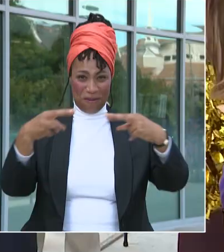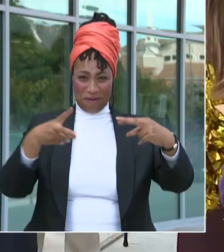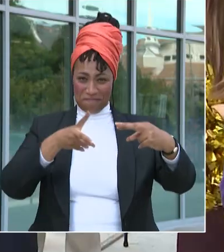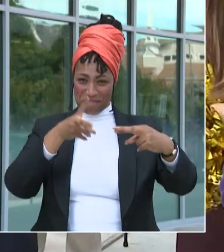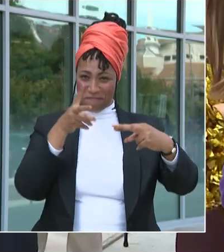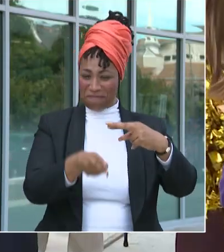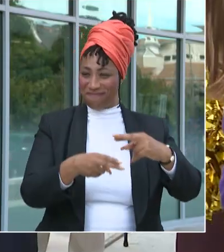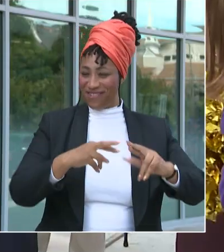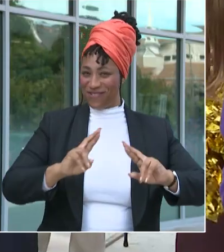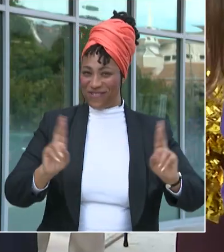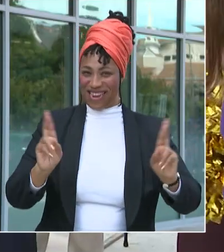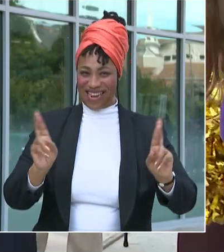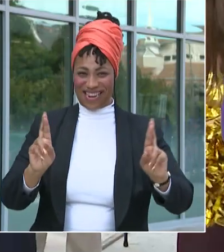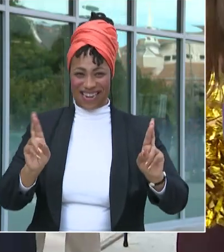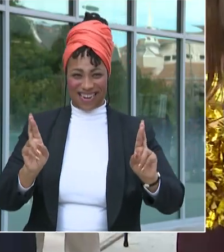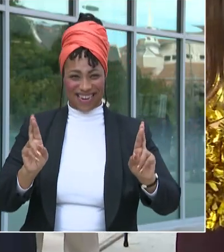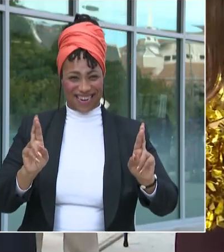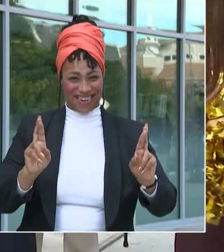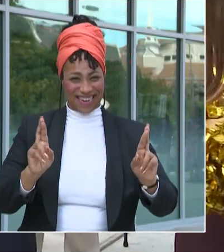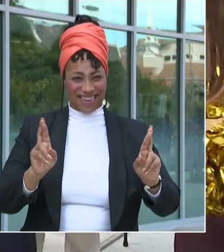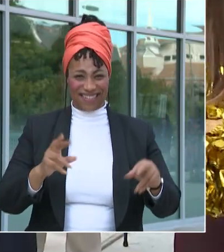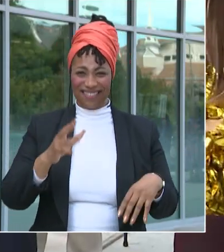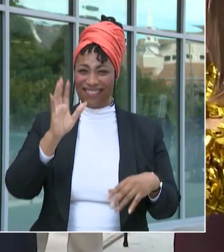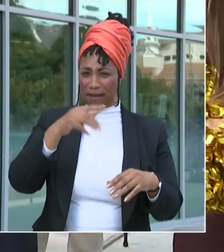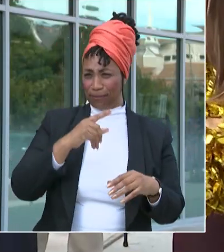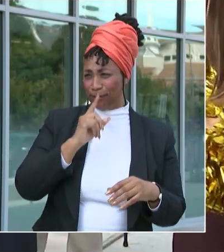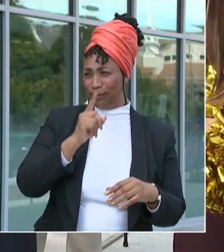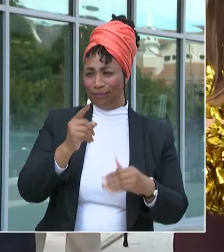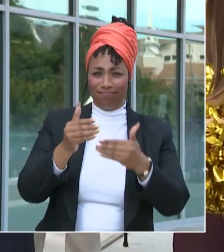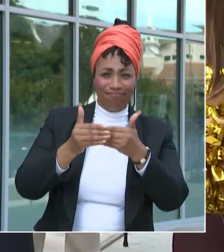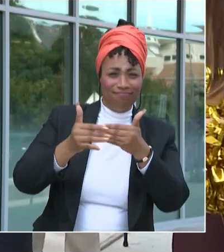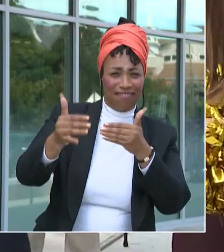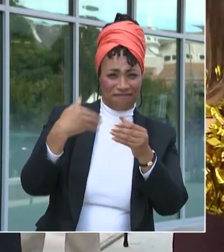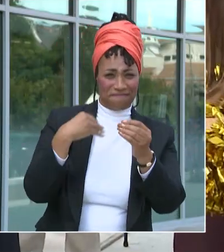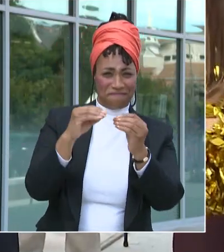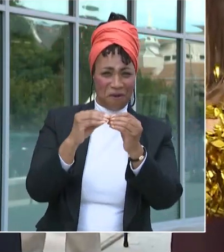couple more schools to get done here in Ward 4. I think I'm turning,